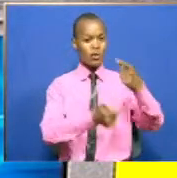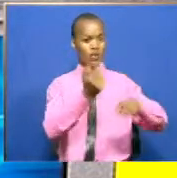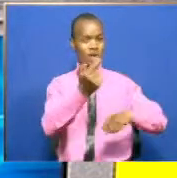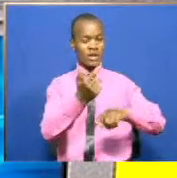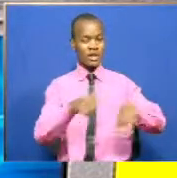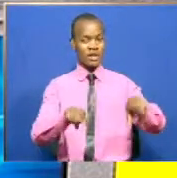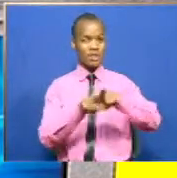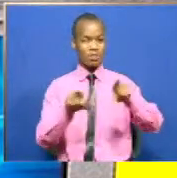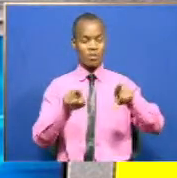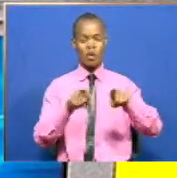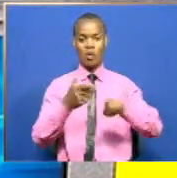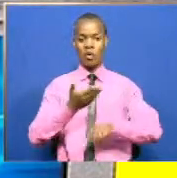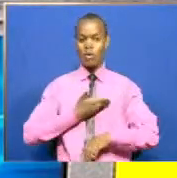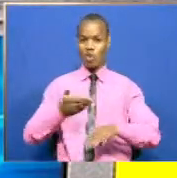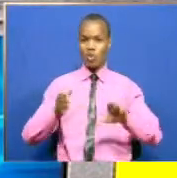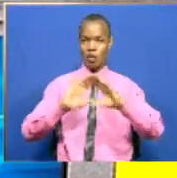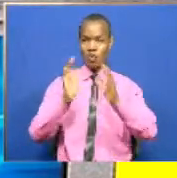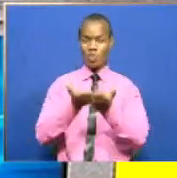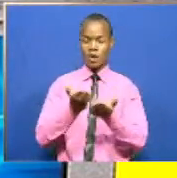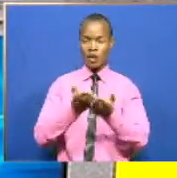own world record,